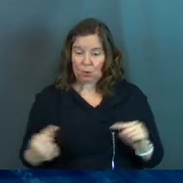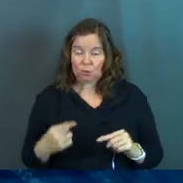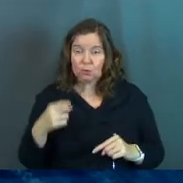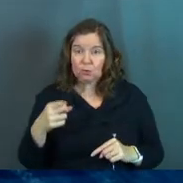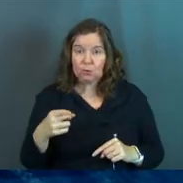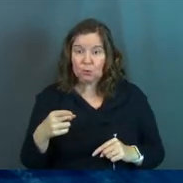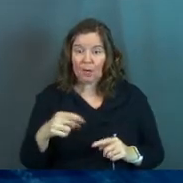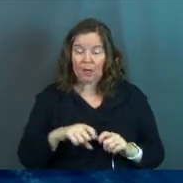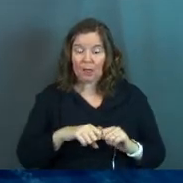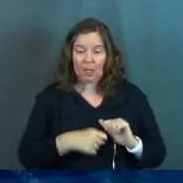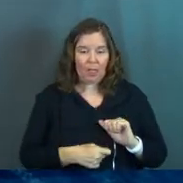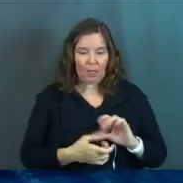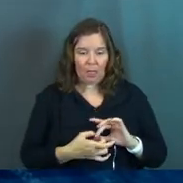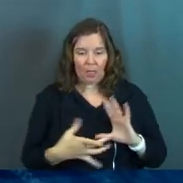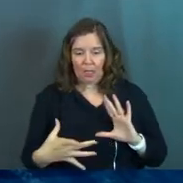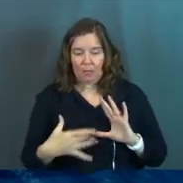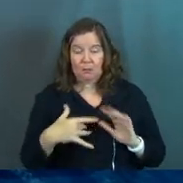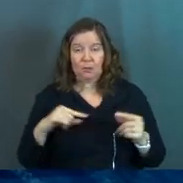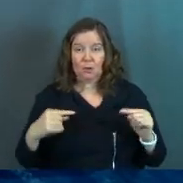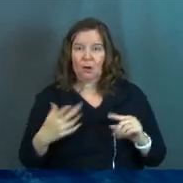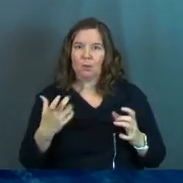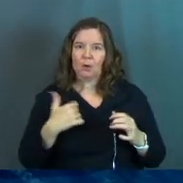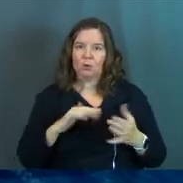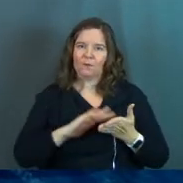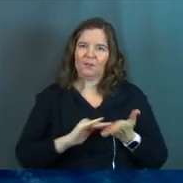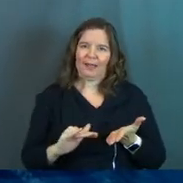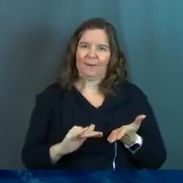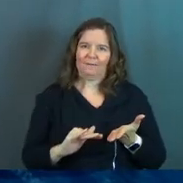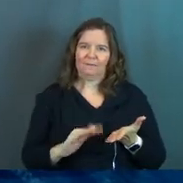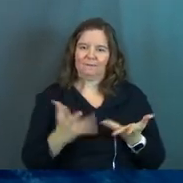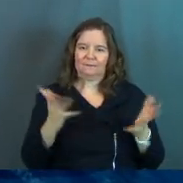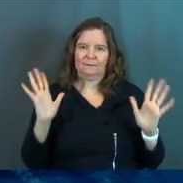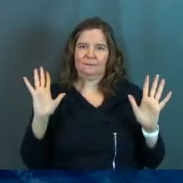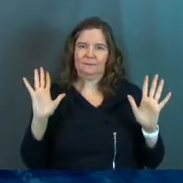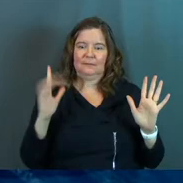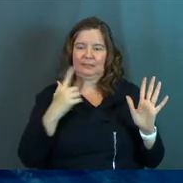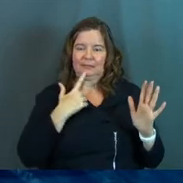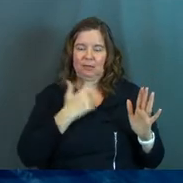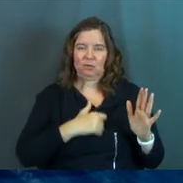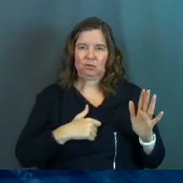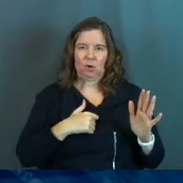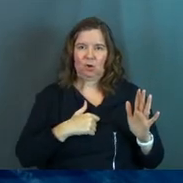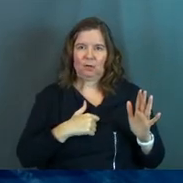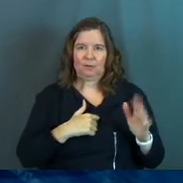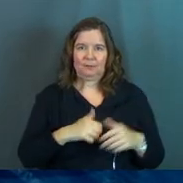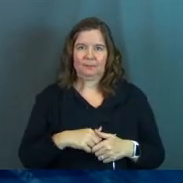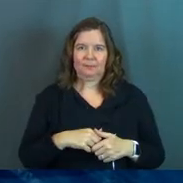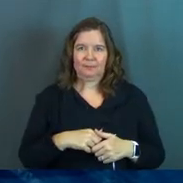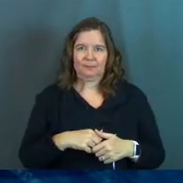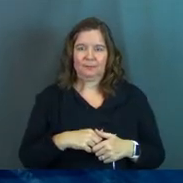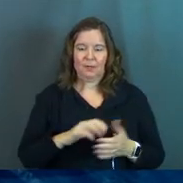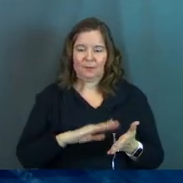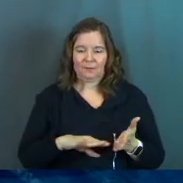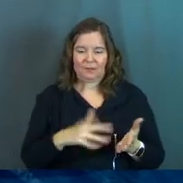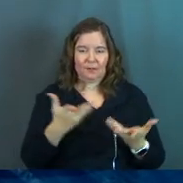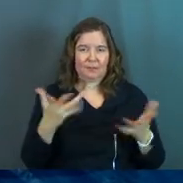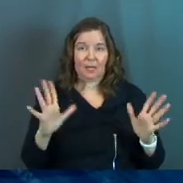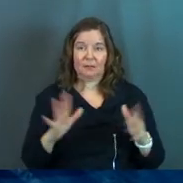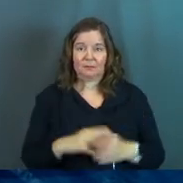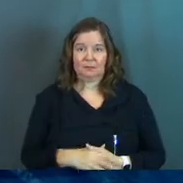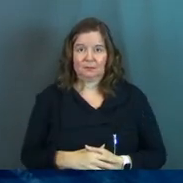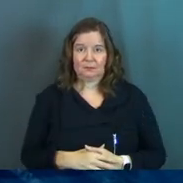you and there's a brokenness, there's an argument, I want you to forgive them. Done. Say you're sorry. Forgive them.